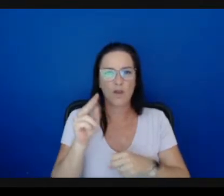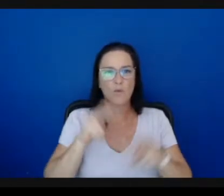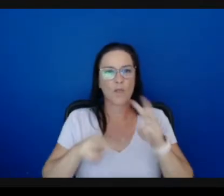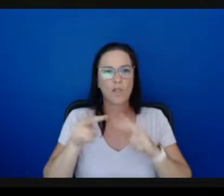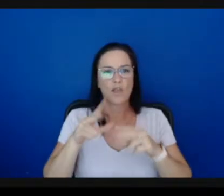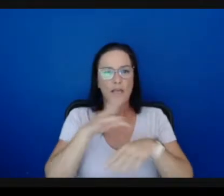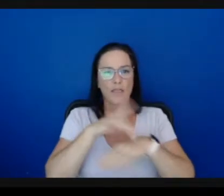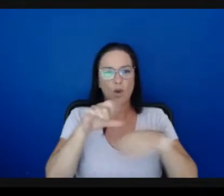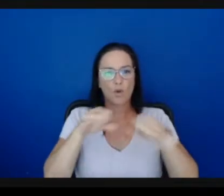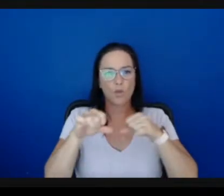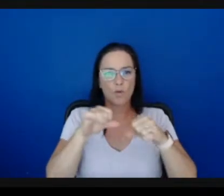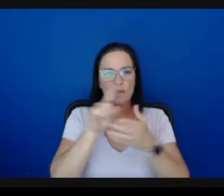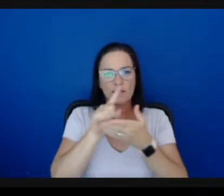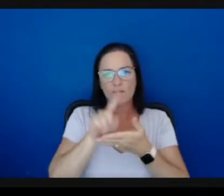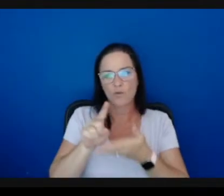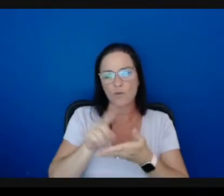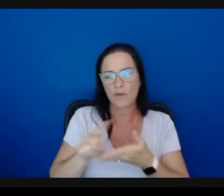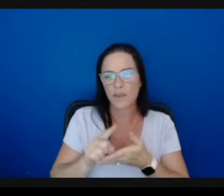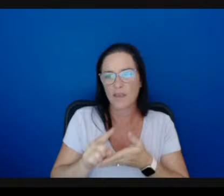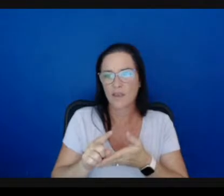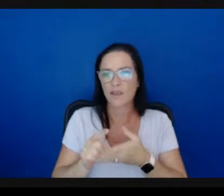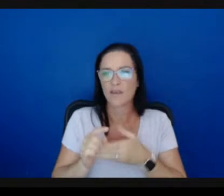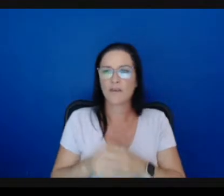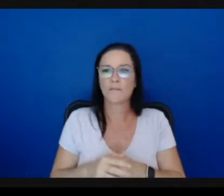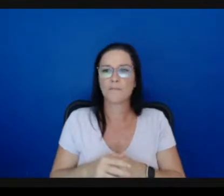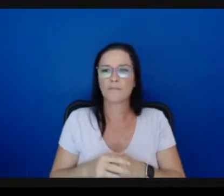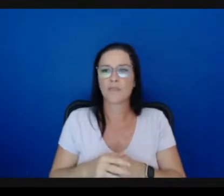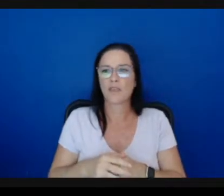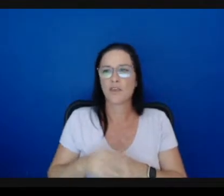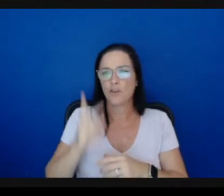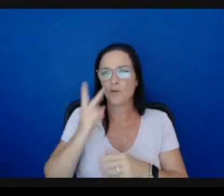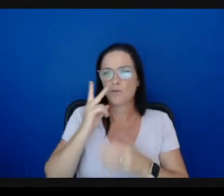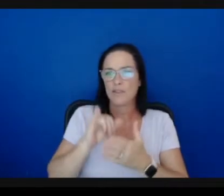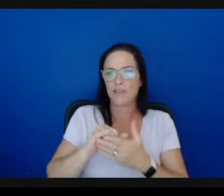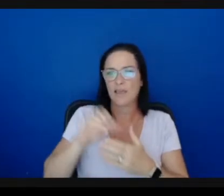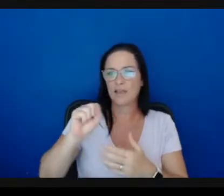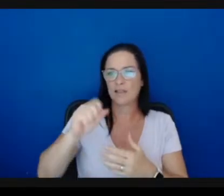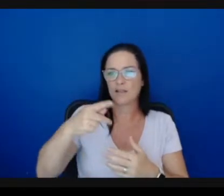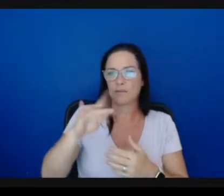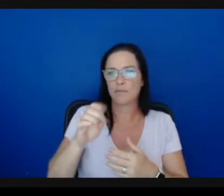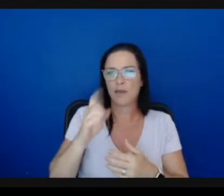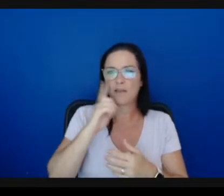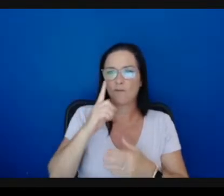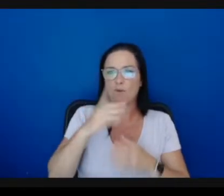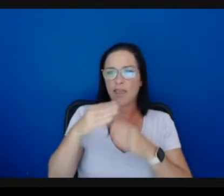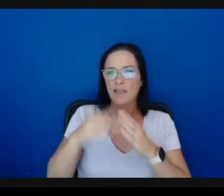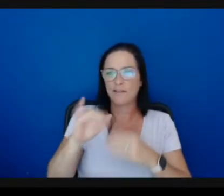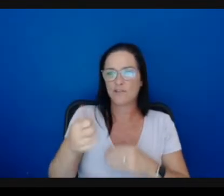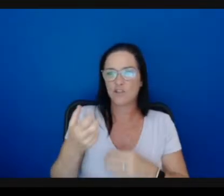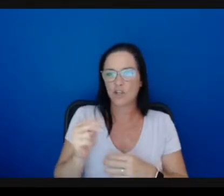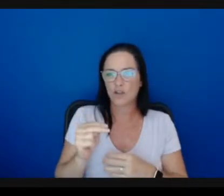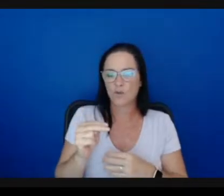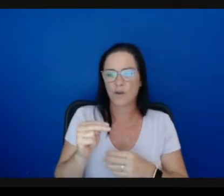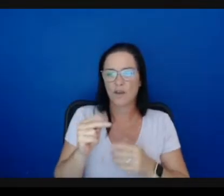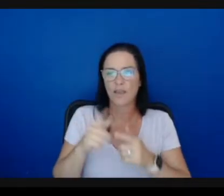And so there is our spike at the end of January. And you see it more compressed here, down, down, down.